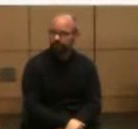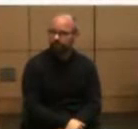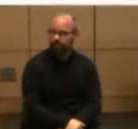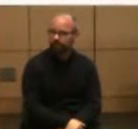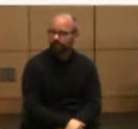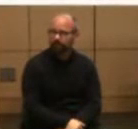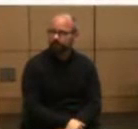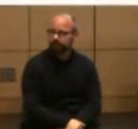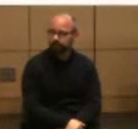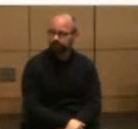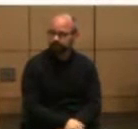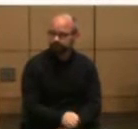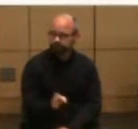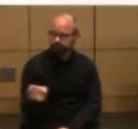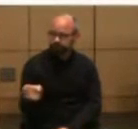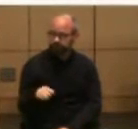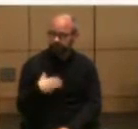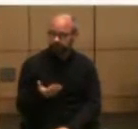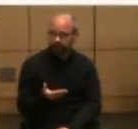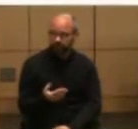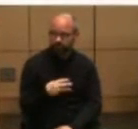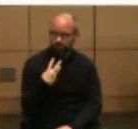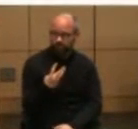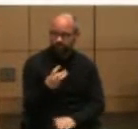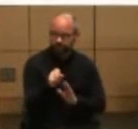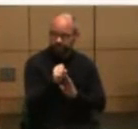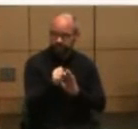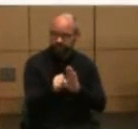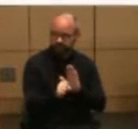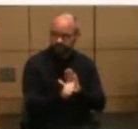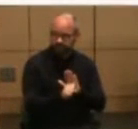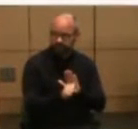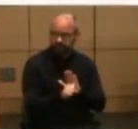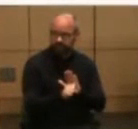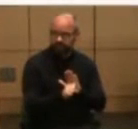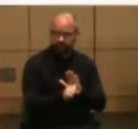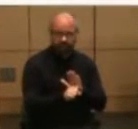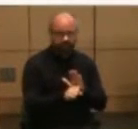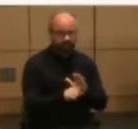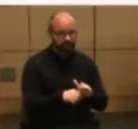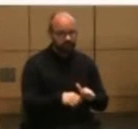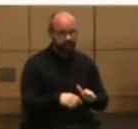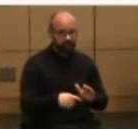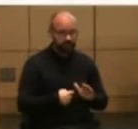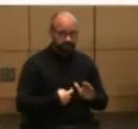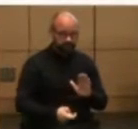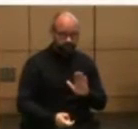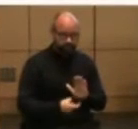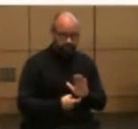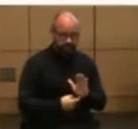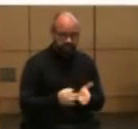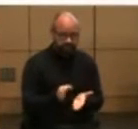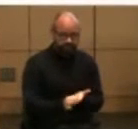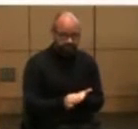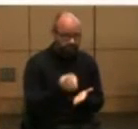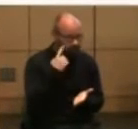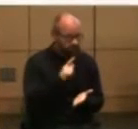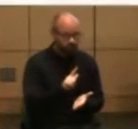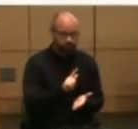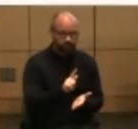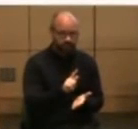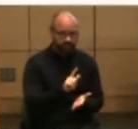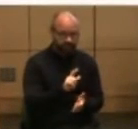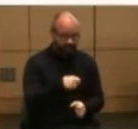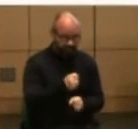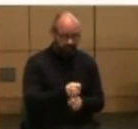So in Washington State, they keep the neonatal blood spots for, I think, 21 years. So we do a lot of our CMV